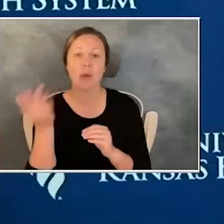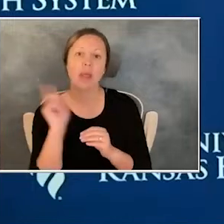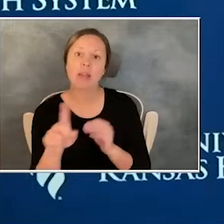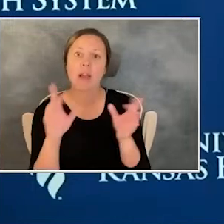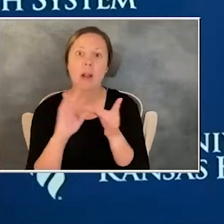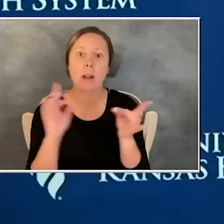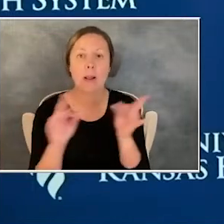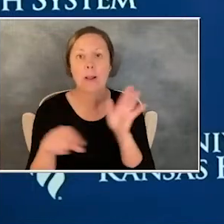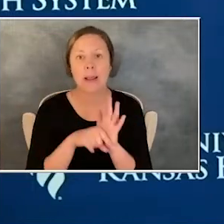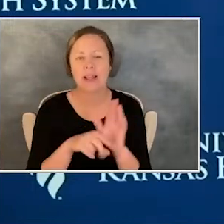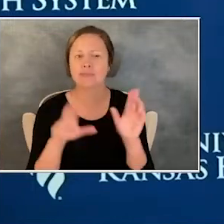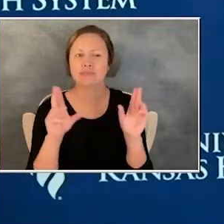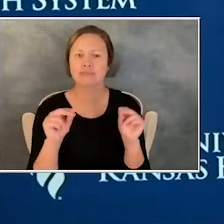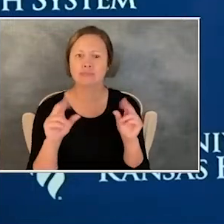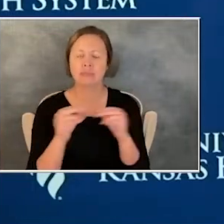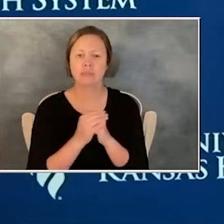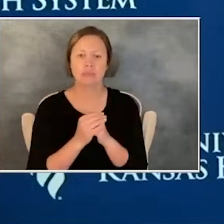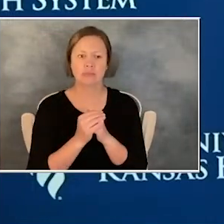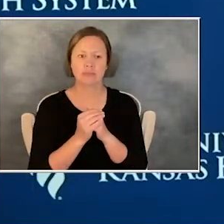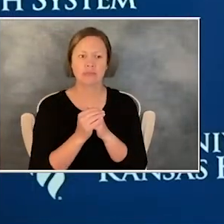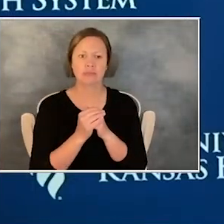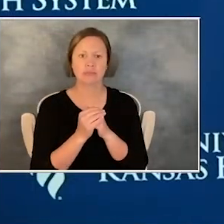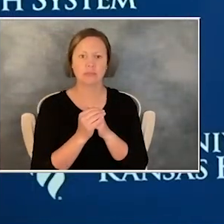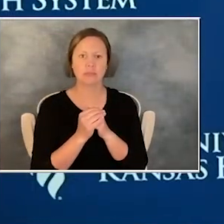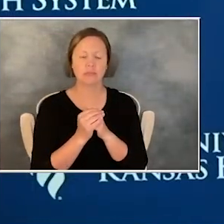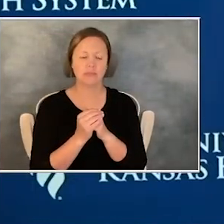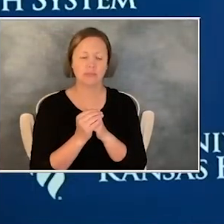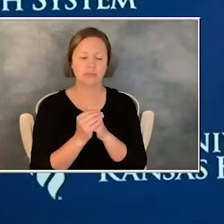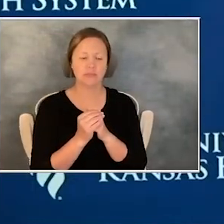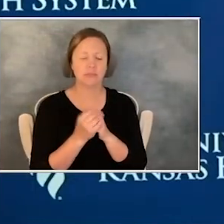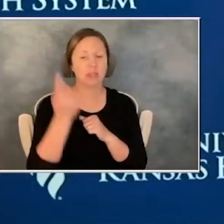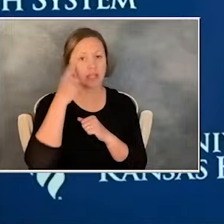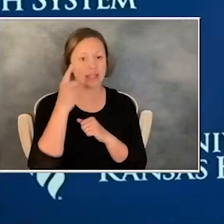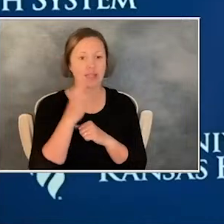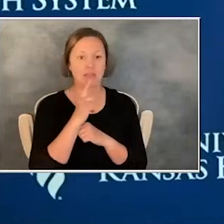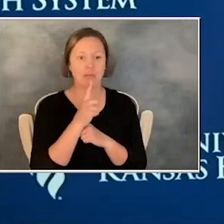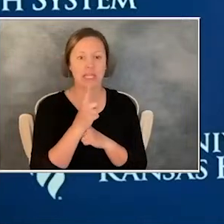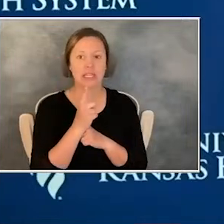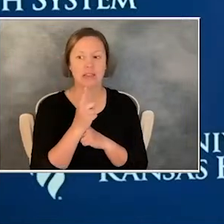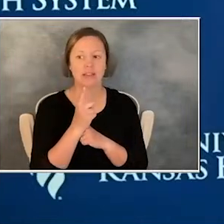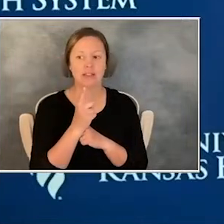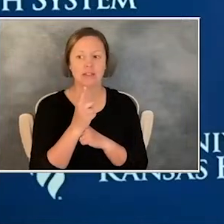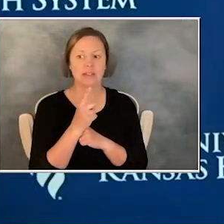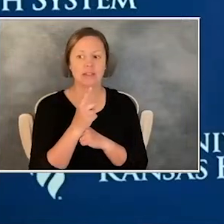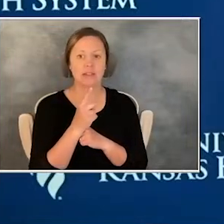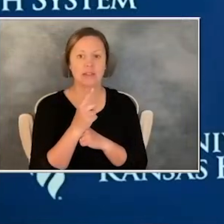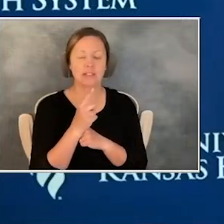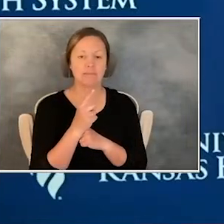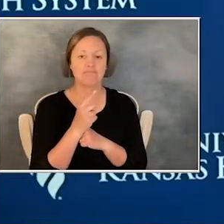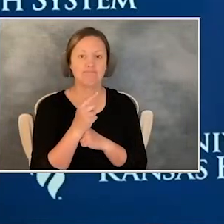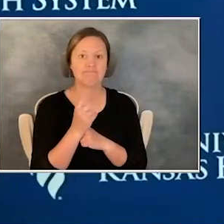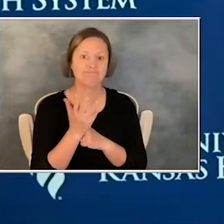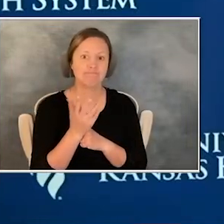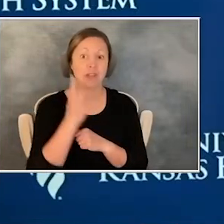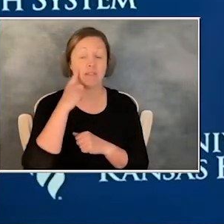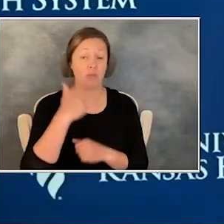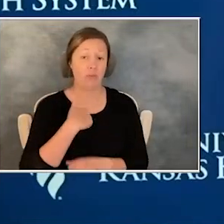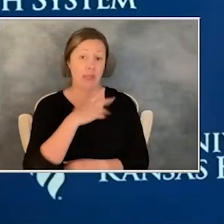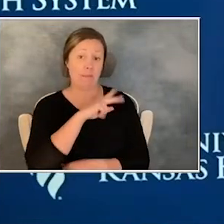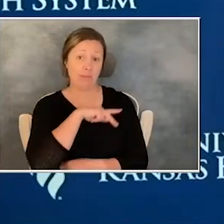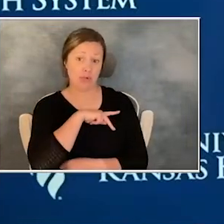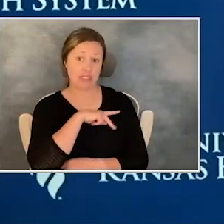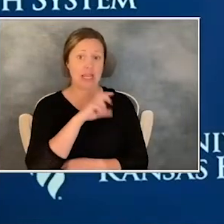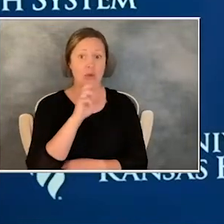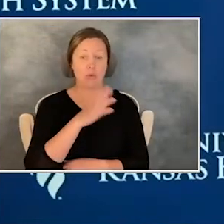and want to say it. I think it's not that helpful for me personally or my mom